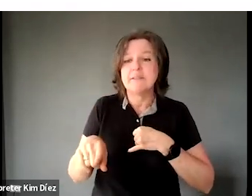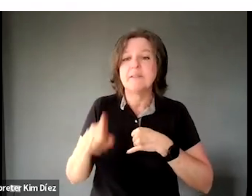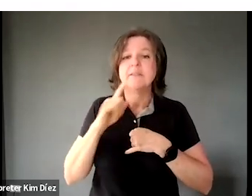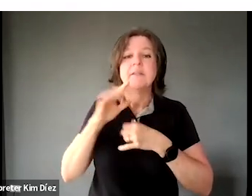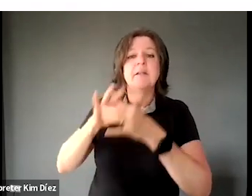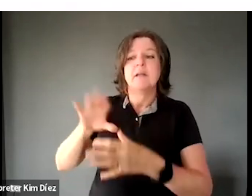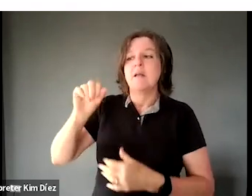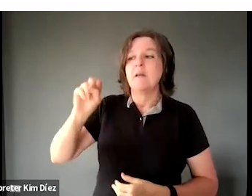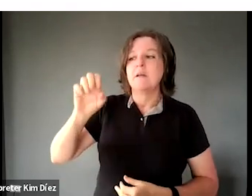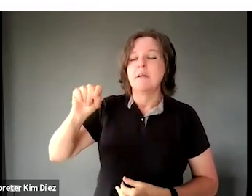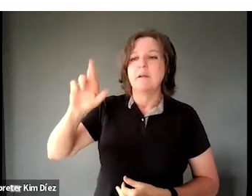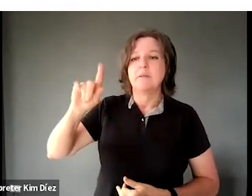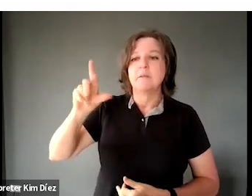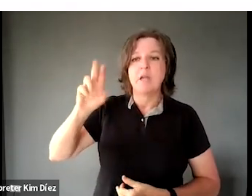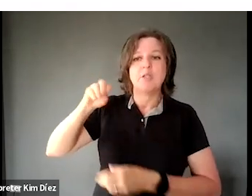And the last question